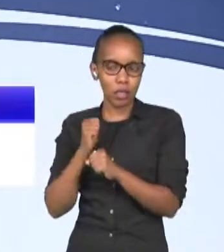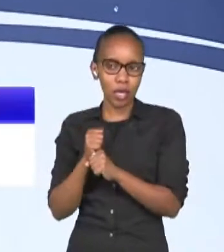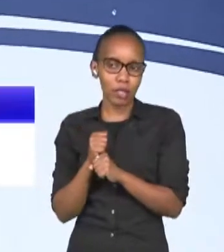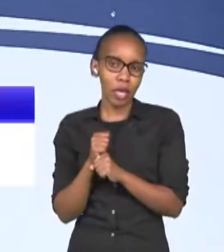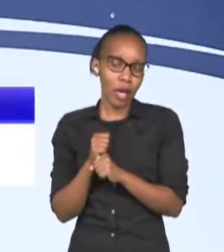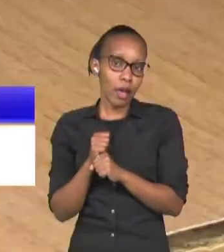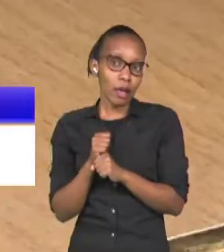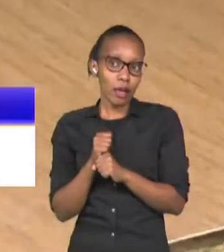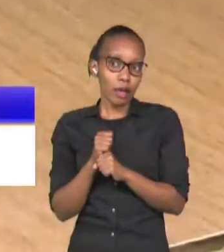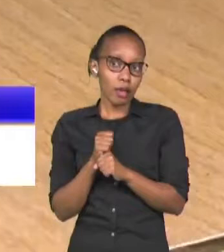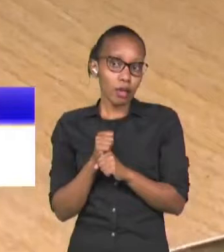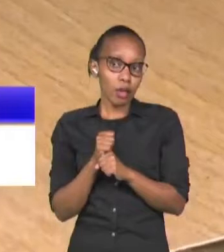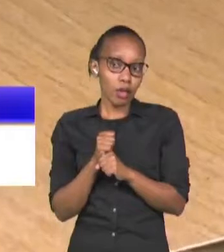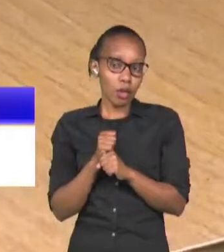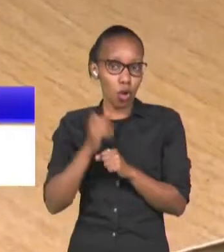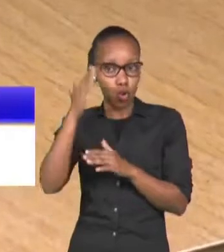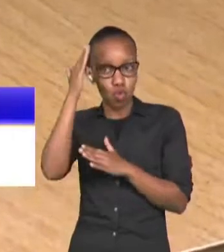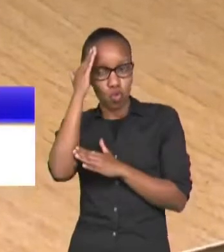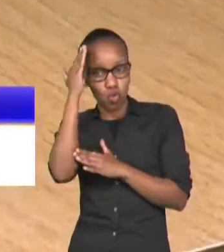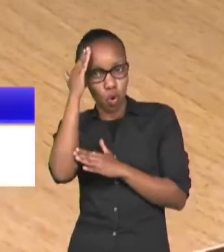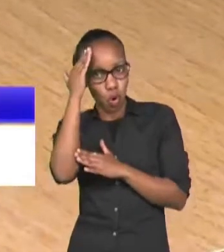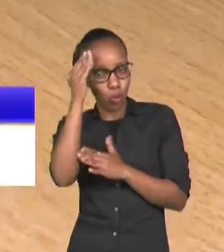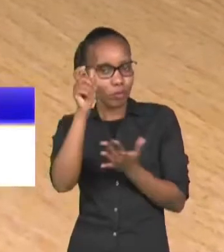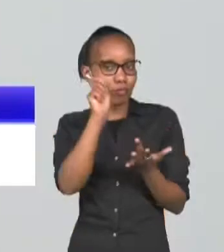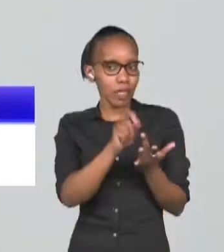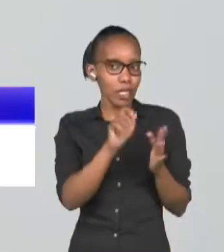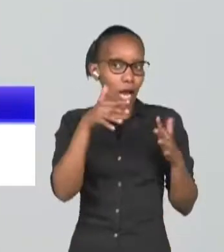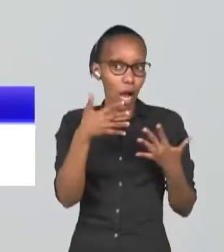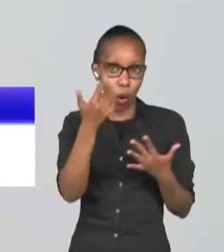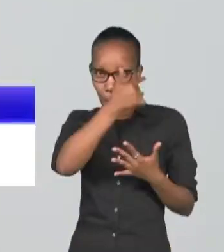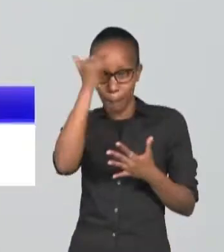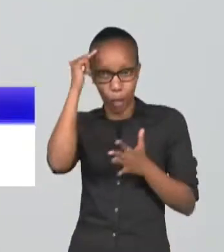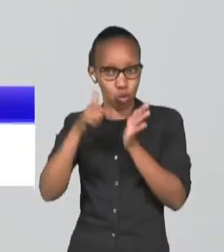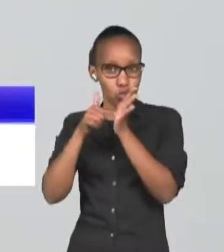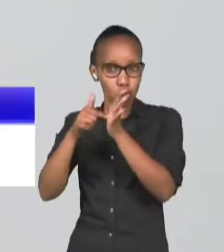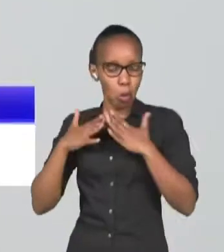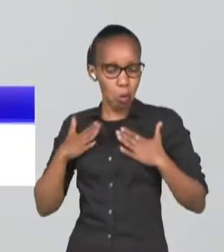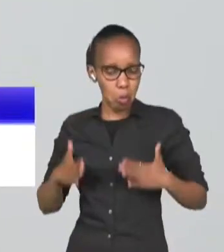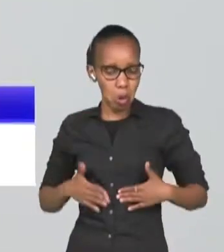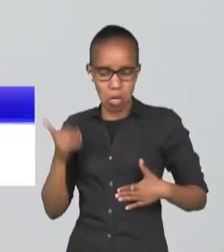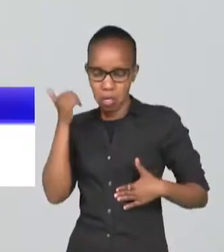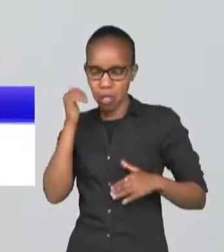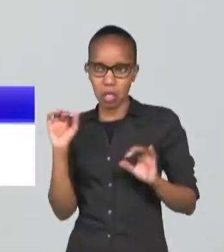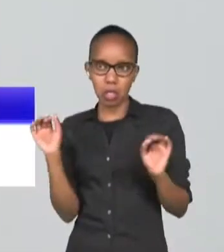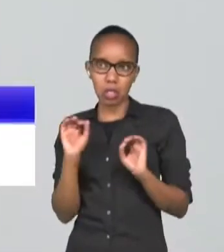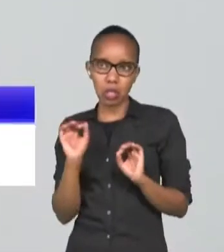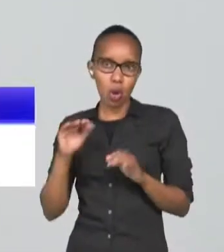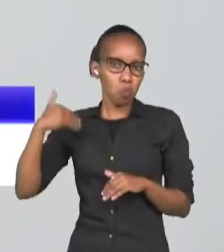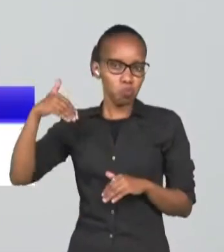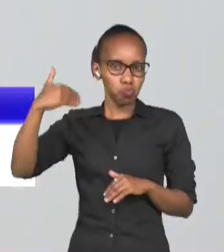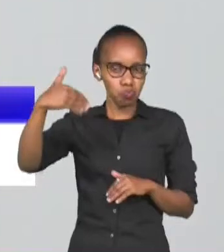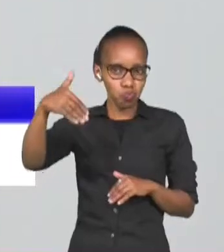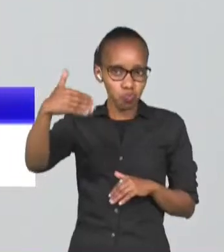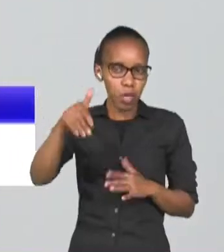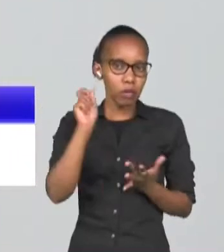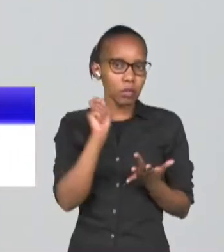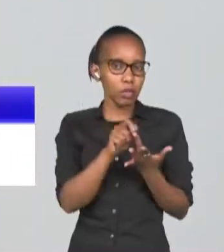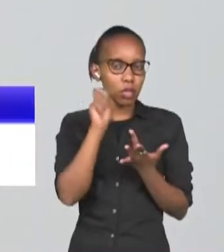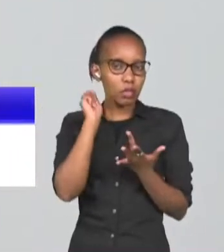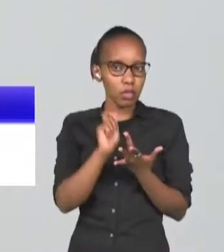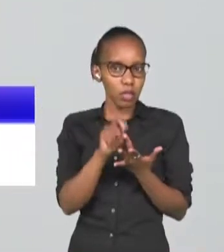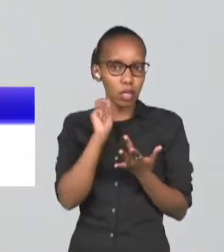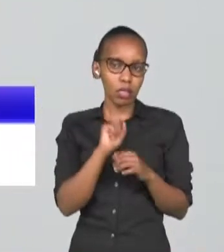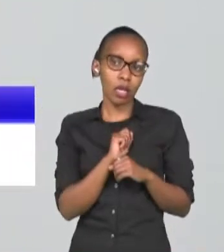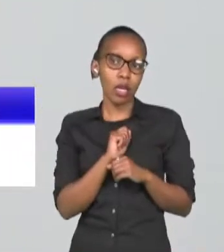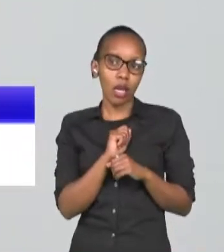diagnose the people in pre-diabetic, because most of them do not have any signs or symptoms, is by doing your regular checks. Especially after